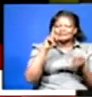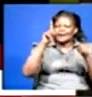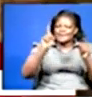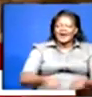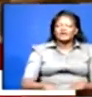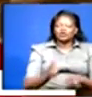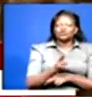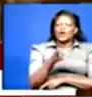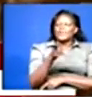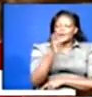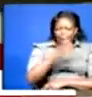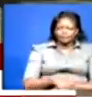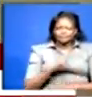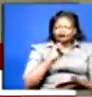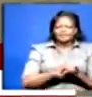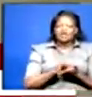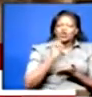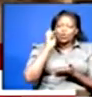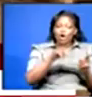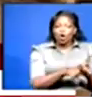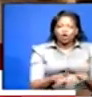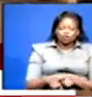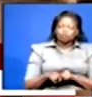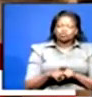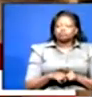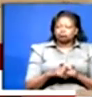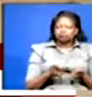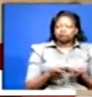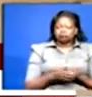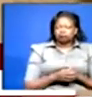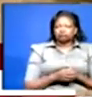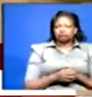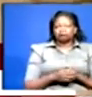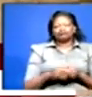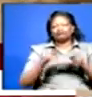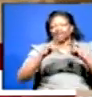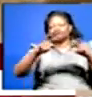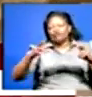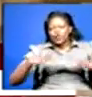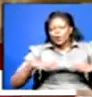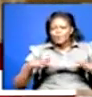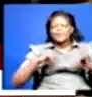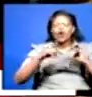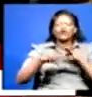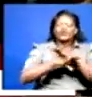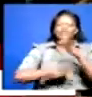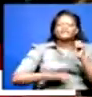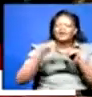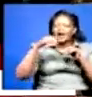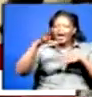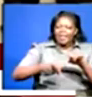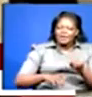fire. He disclosed that he will also be going for the faces behind the cattle rustling gangs that have been funding the